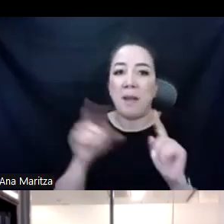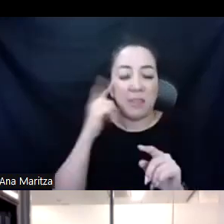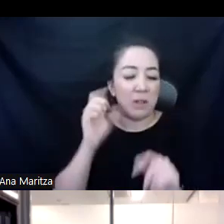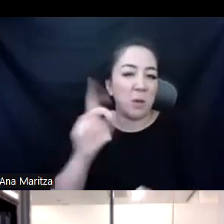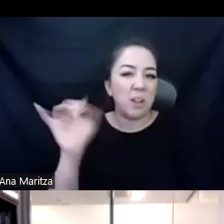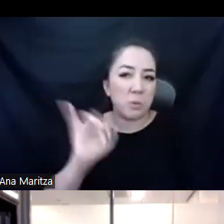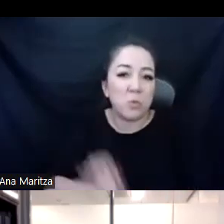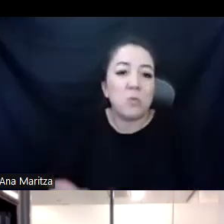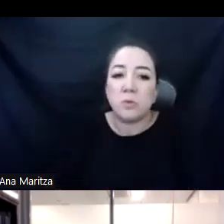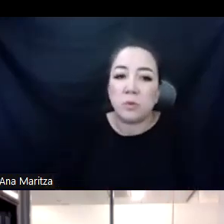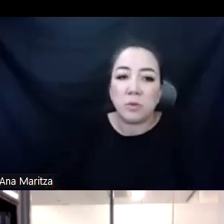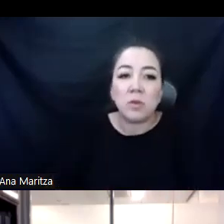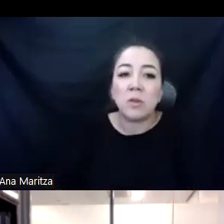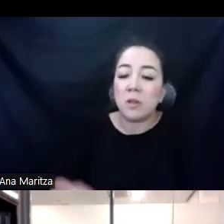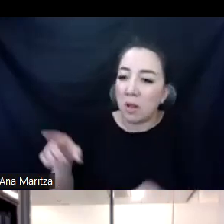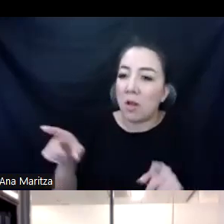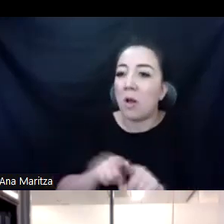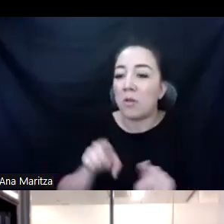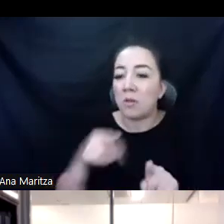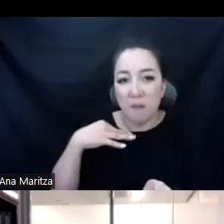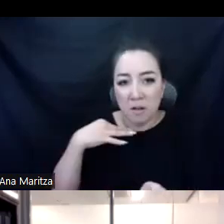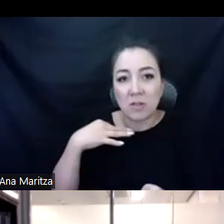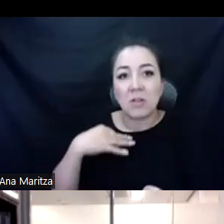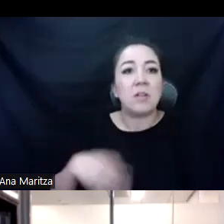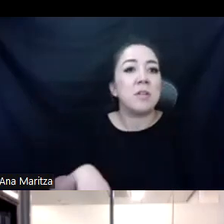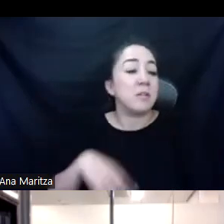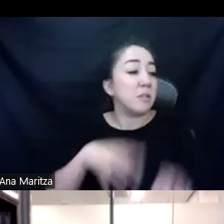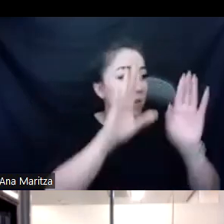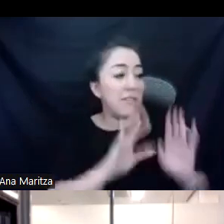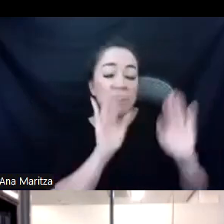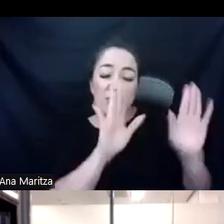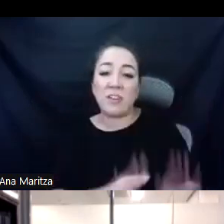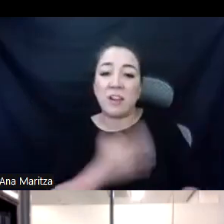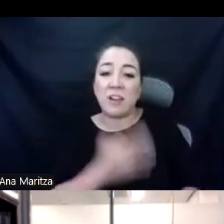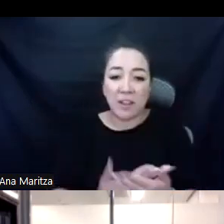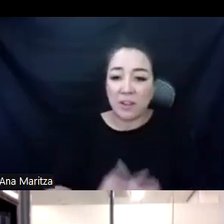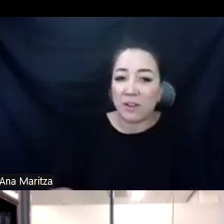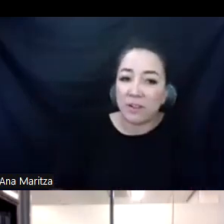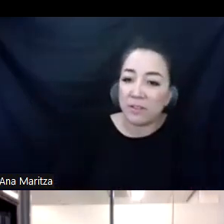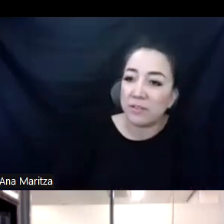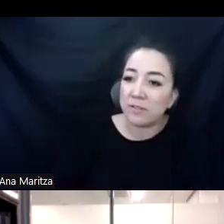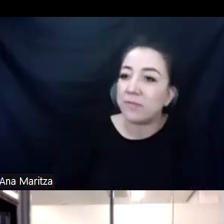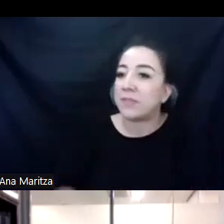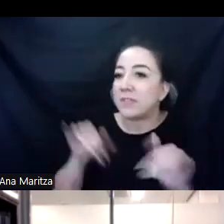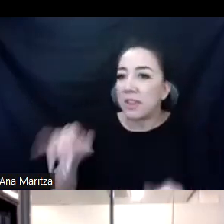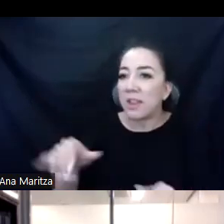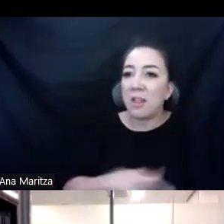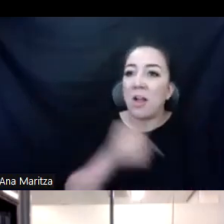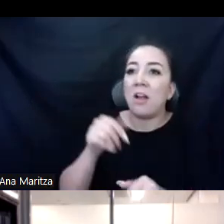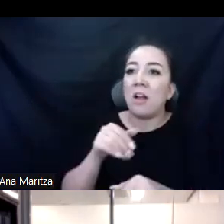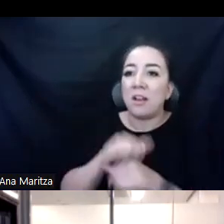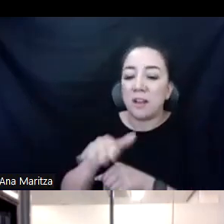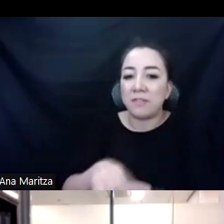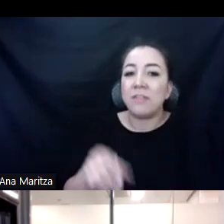Carlos has also volunteered after. Oh, terrific. That's great. Thank you. I stared at him long enough that he nodded his head and I took